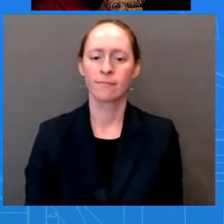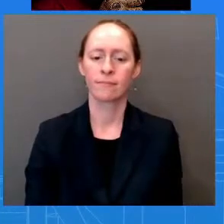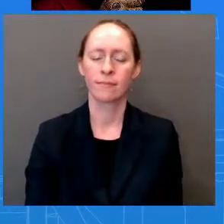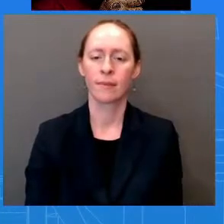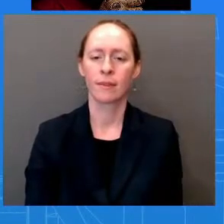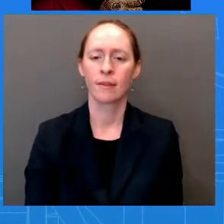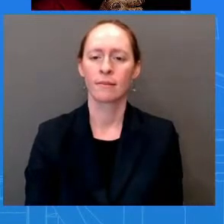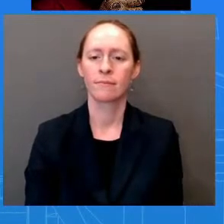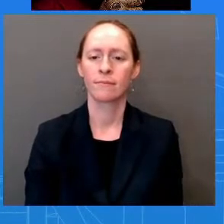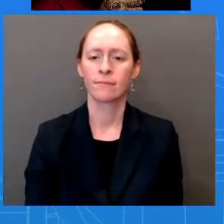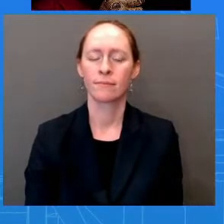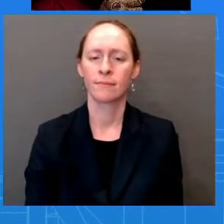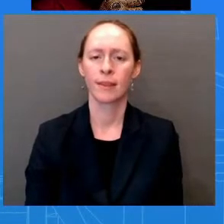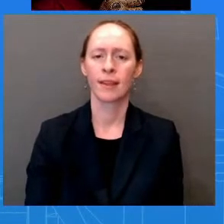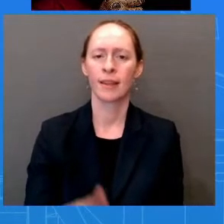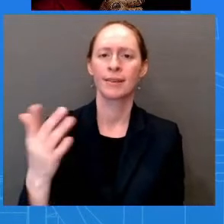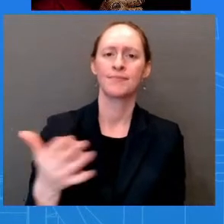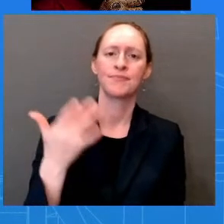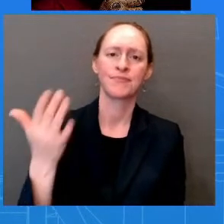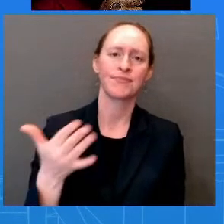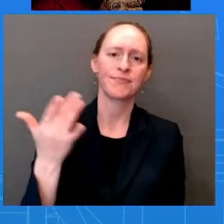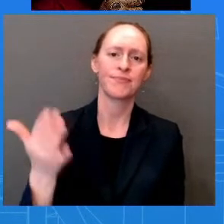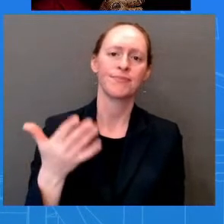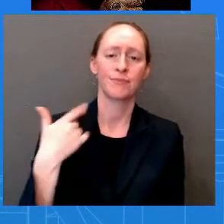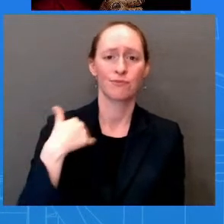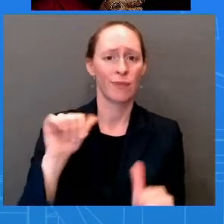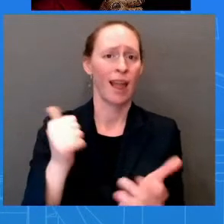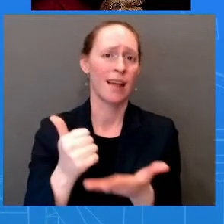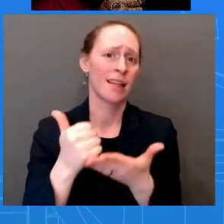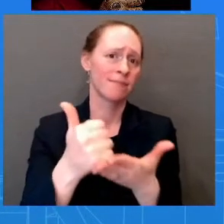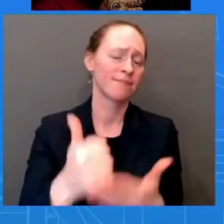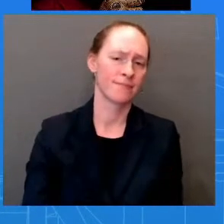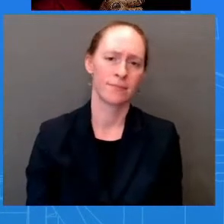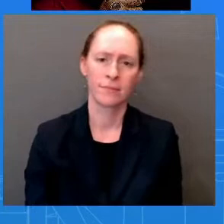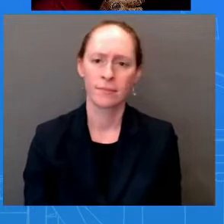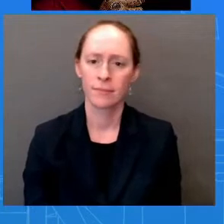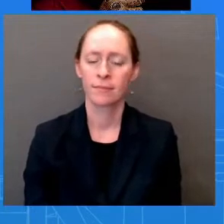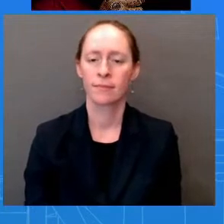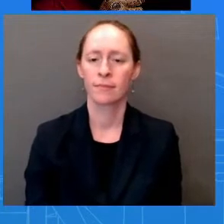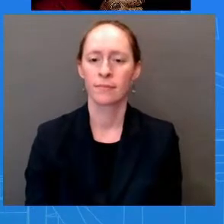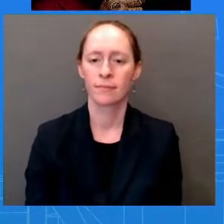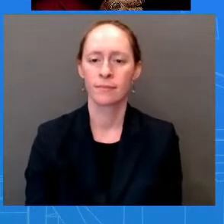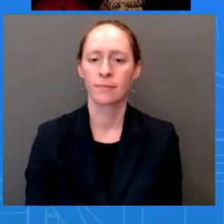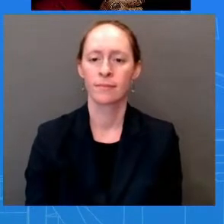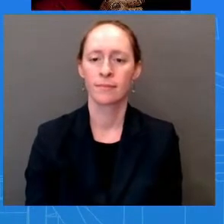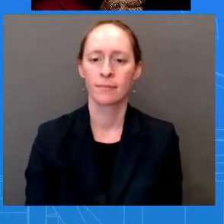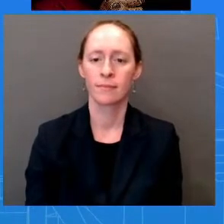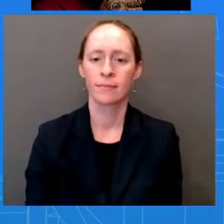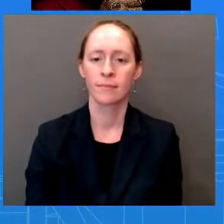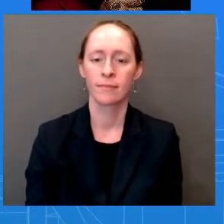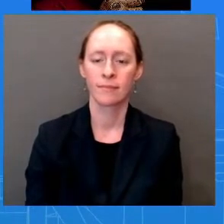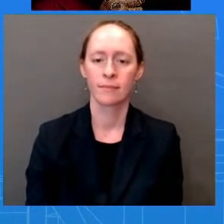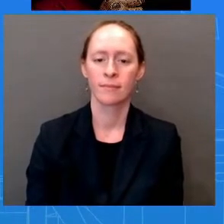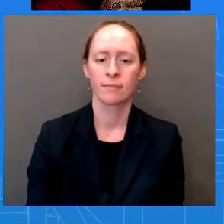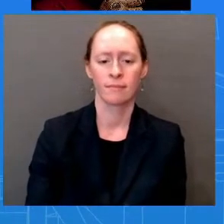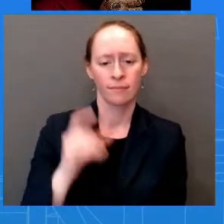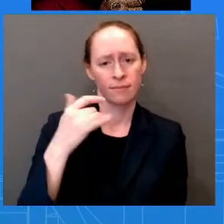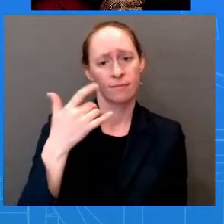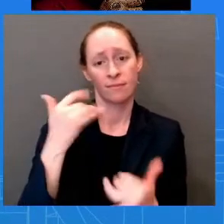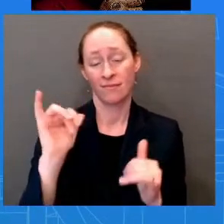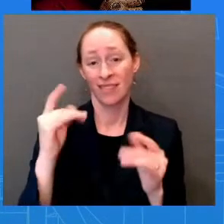to assist and to make sure we hold them folks accountable. I don't have anything new to share from